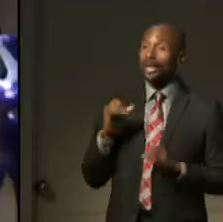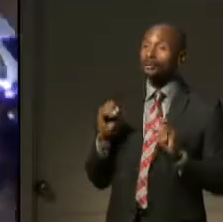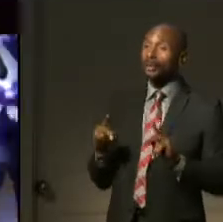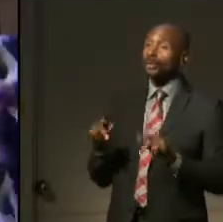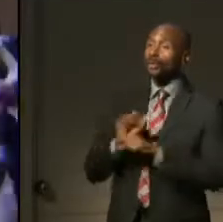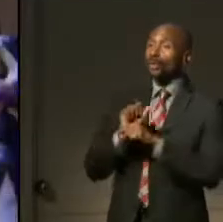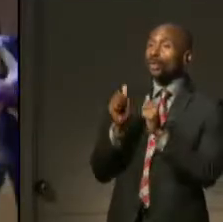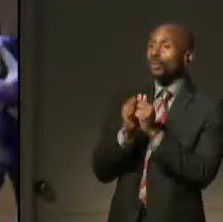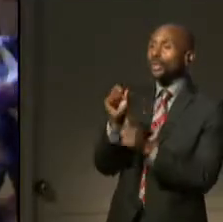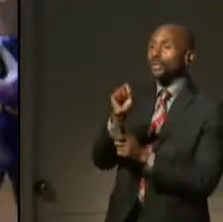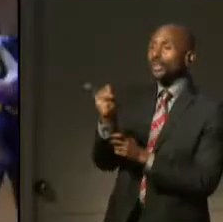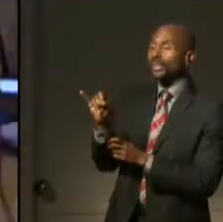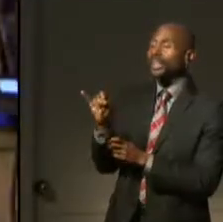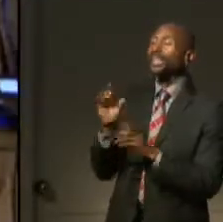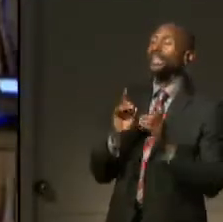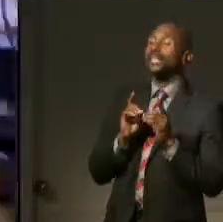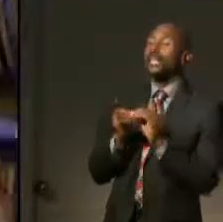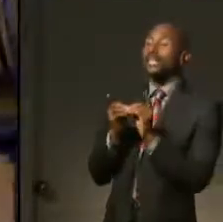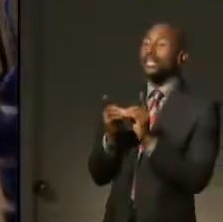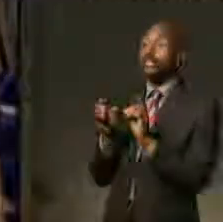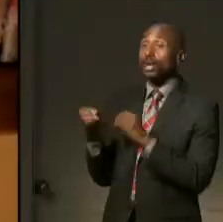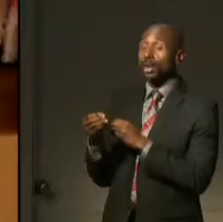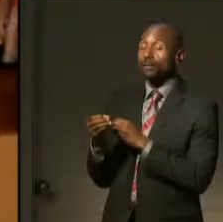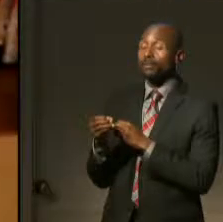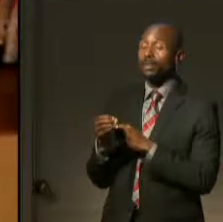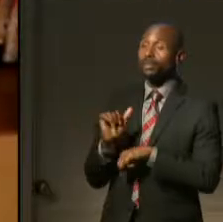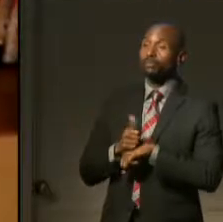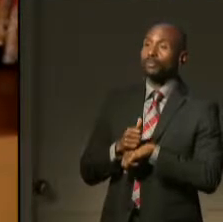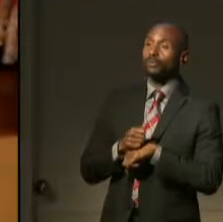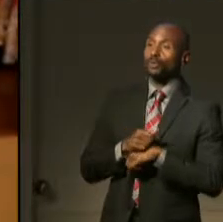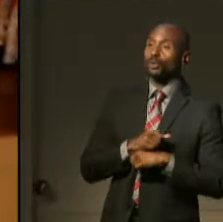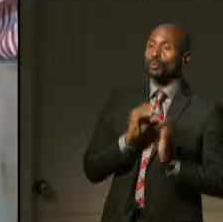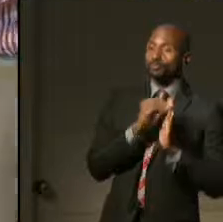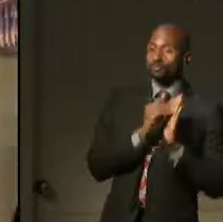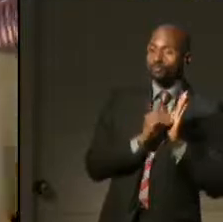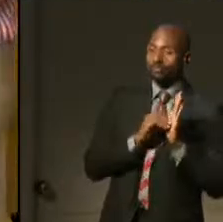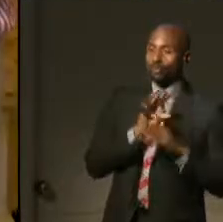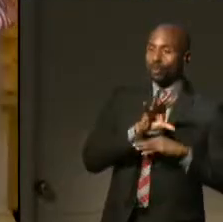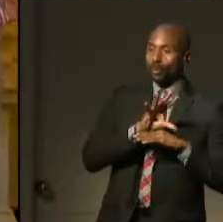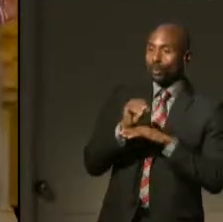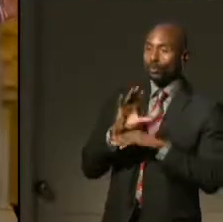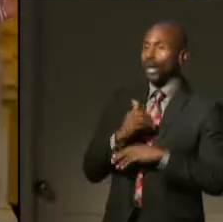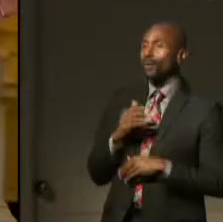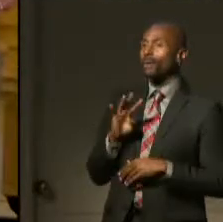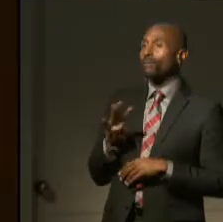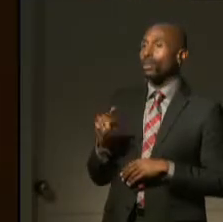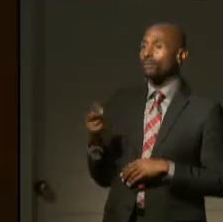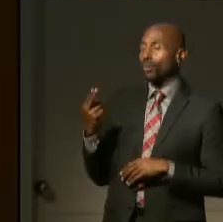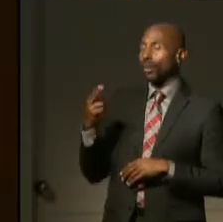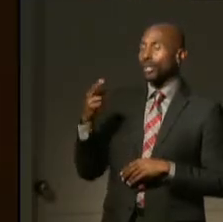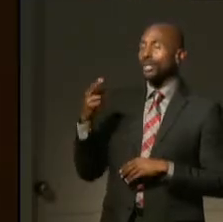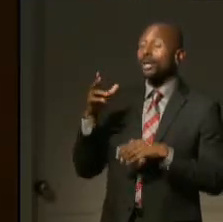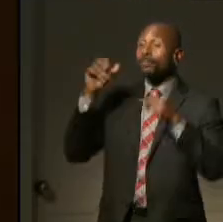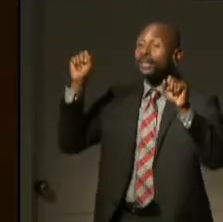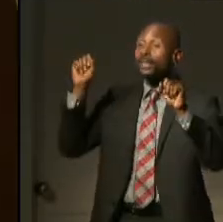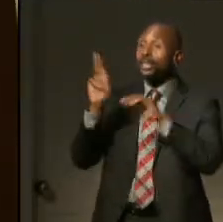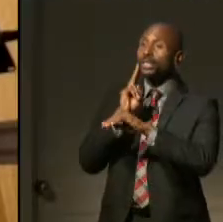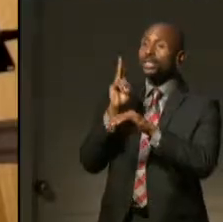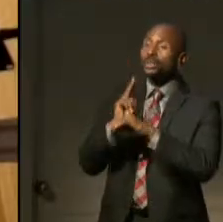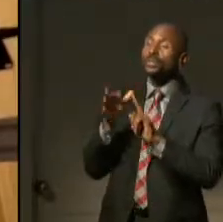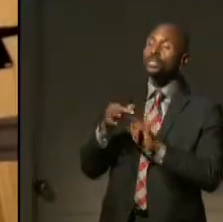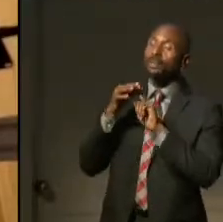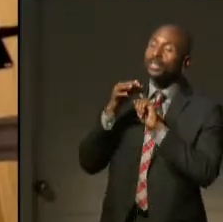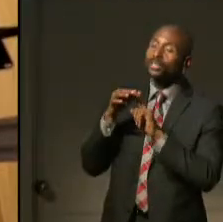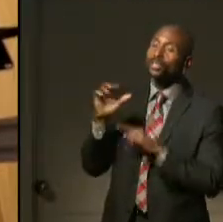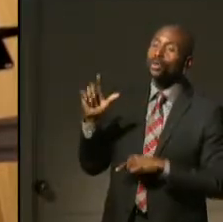with the Smithsonian Digitization Office to do a documentation of our 44th president using a special light stage device